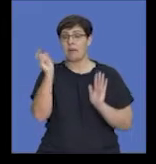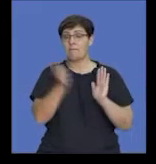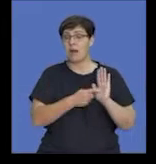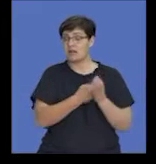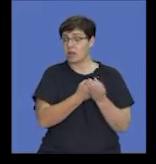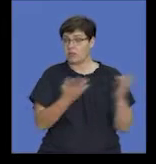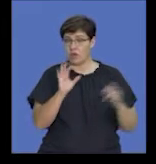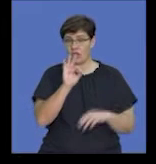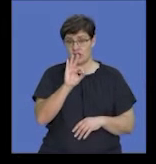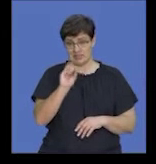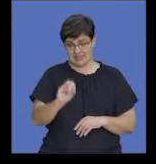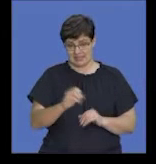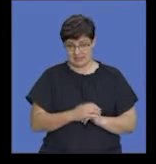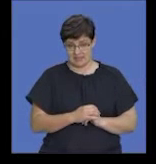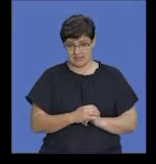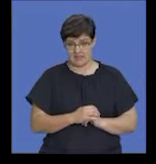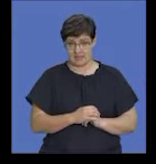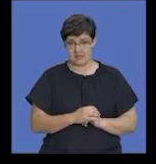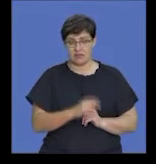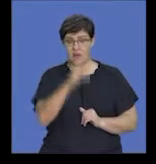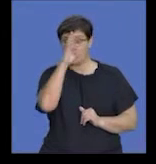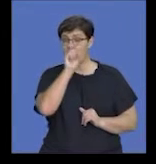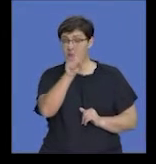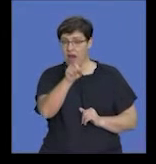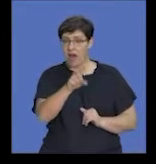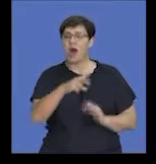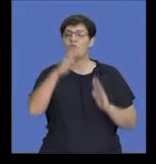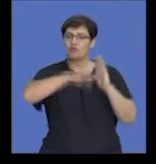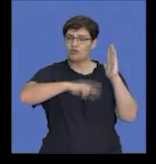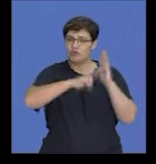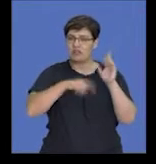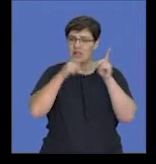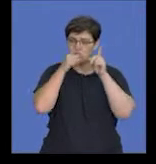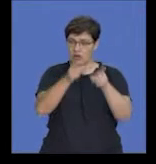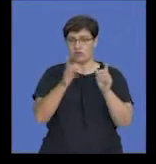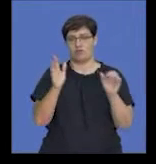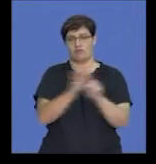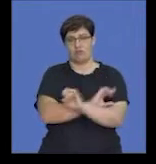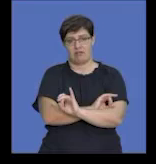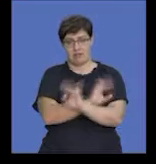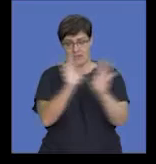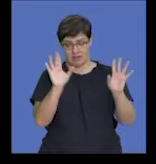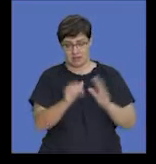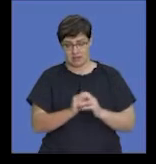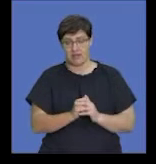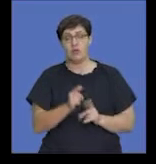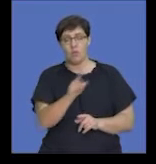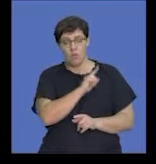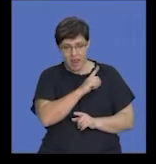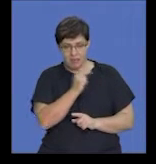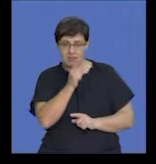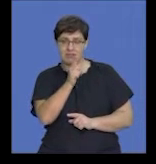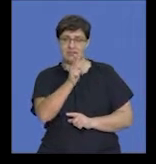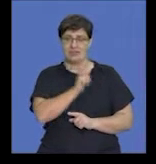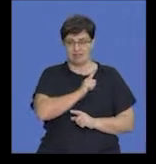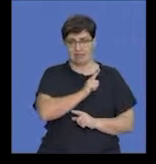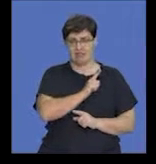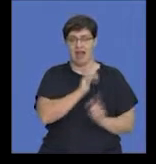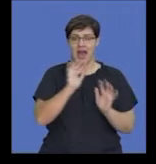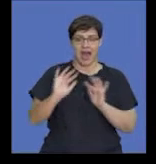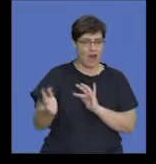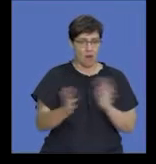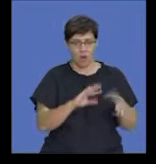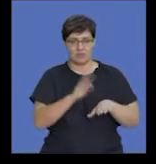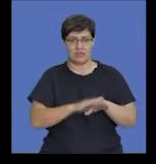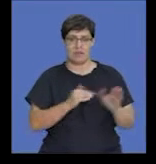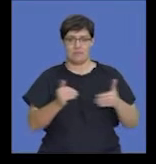marks. This is very, very important. Remember, you need to read the instructions in your paper, as it indicates basically how you should manage